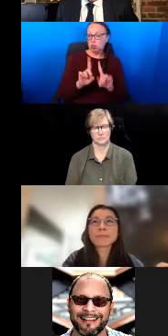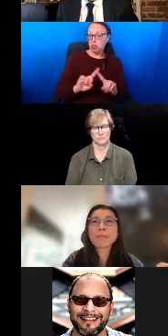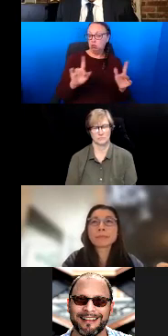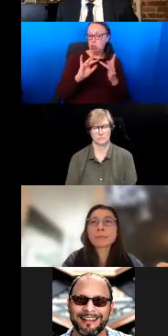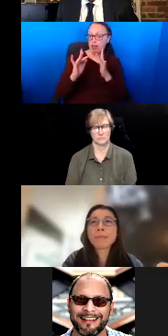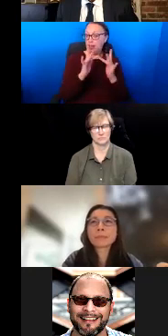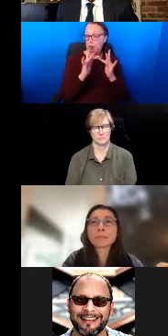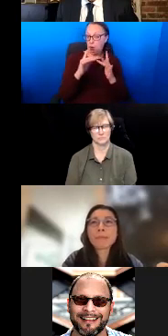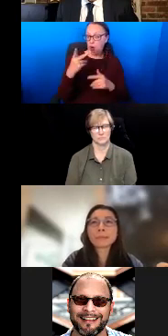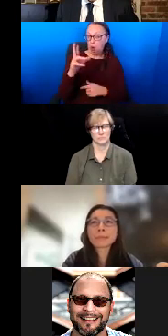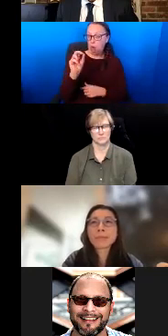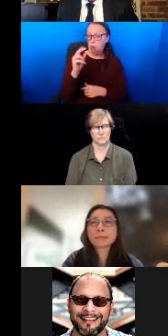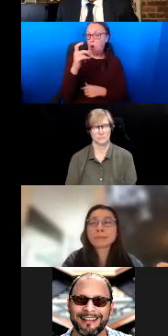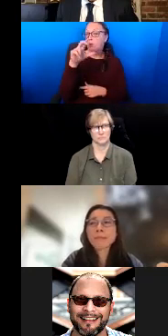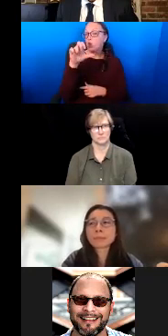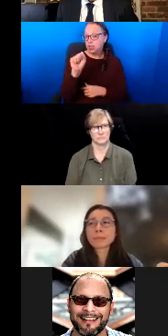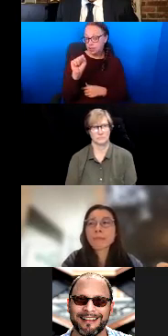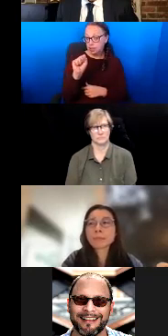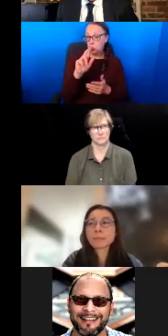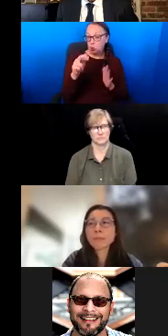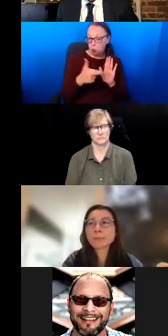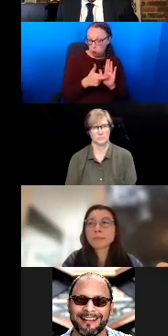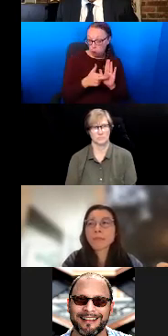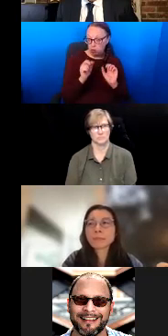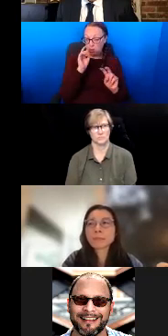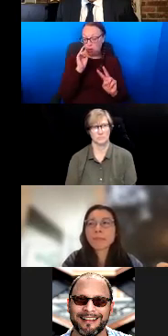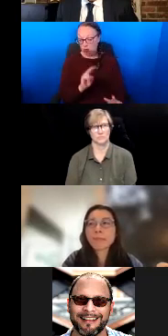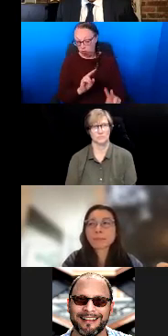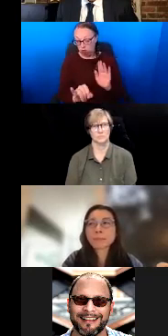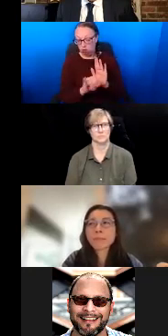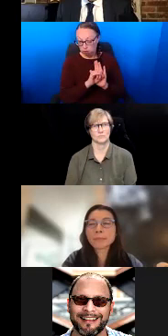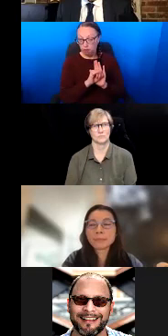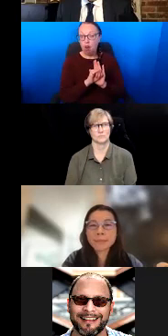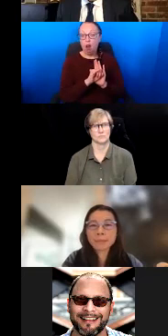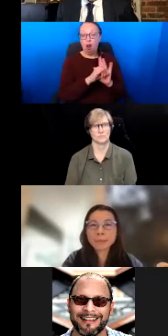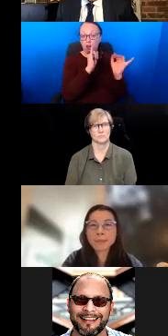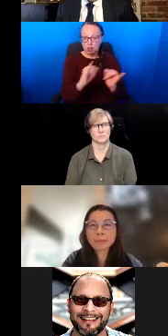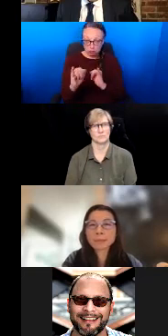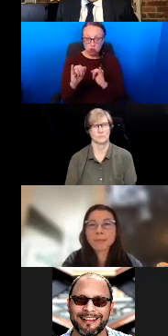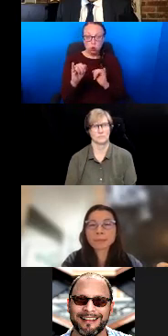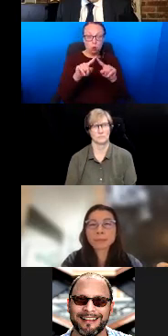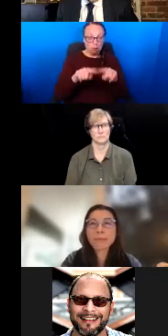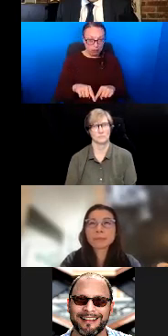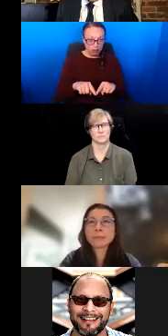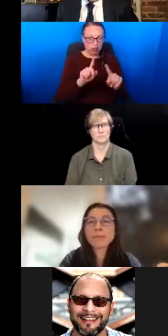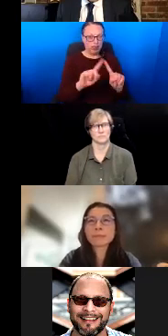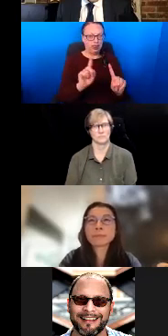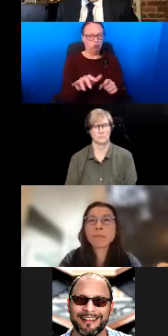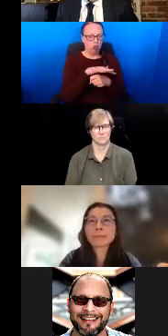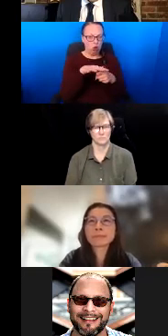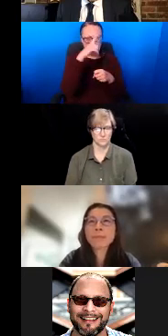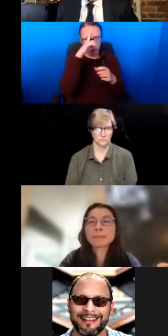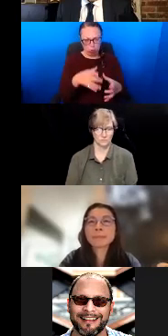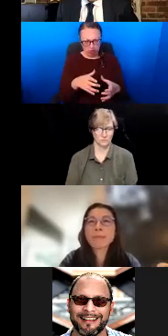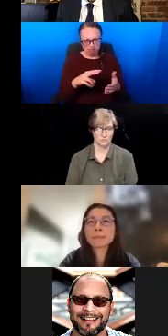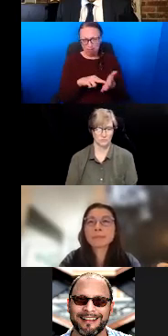properties that we look at and that we can identify on an individual basis at different sites in the brain. So what I mean by that is, let's take